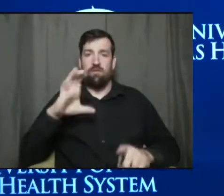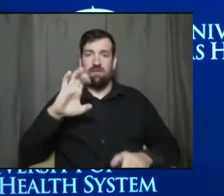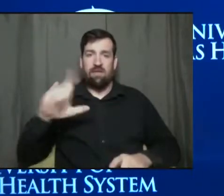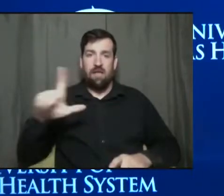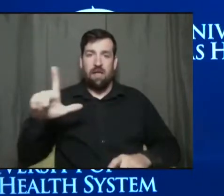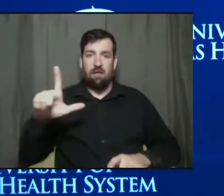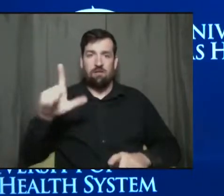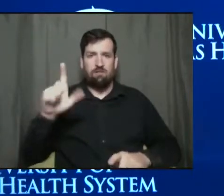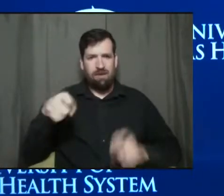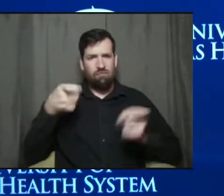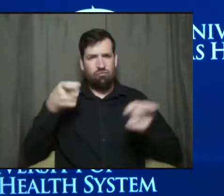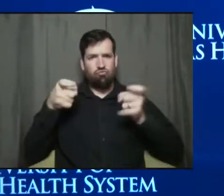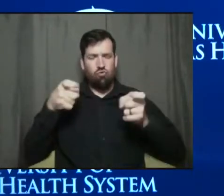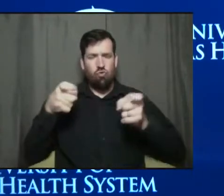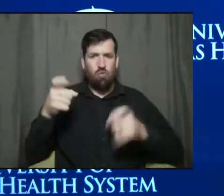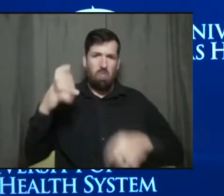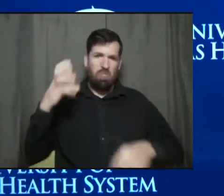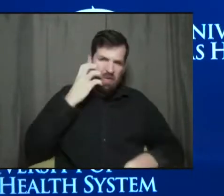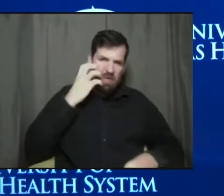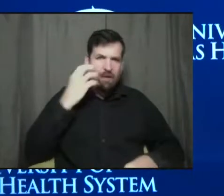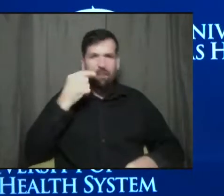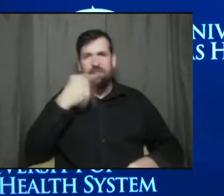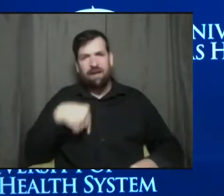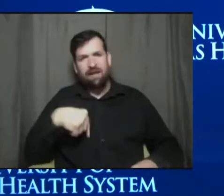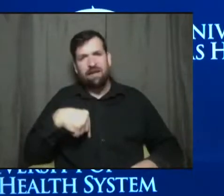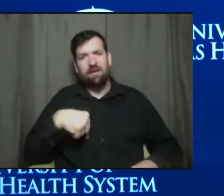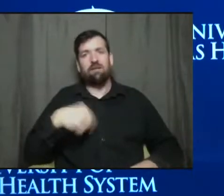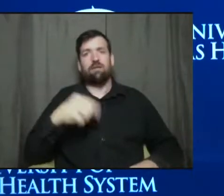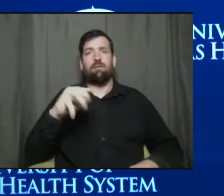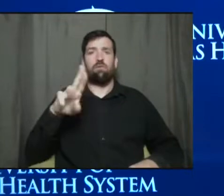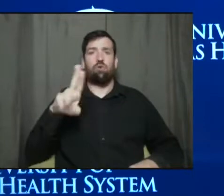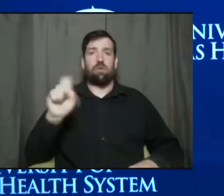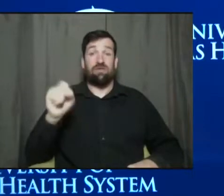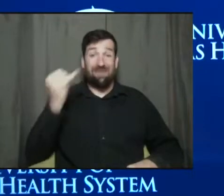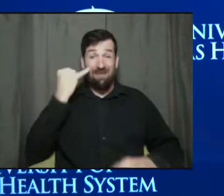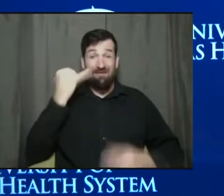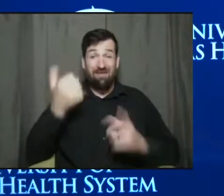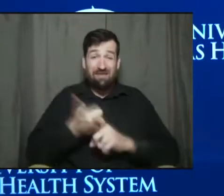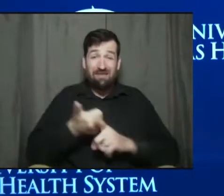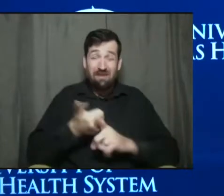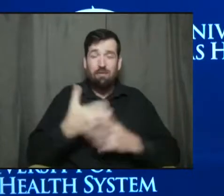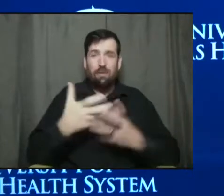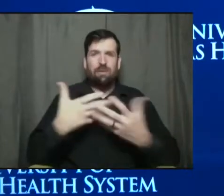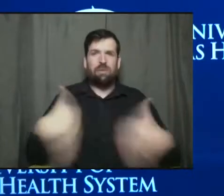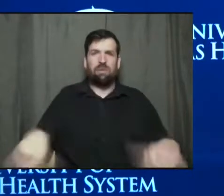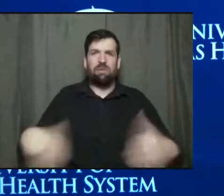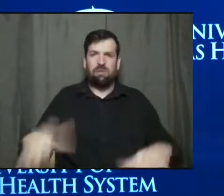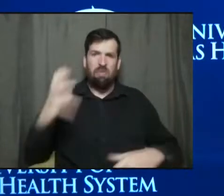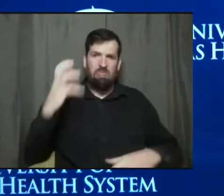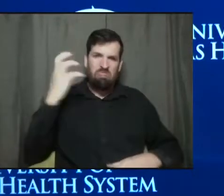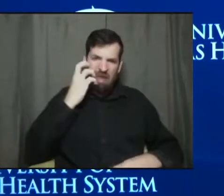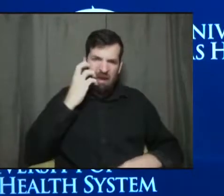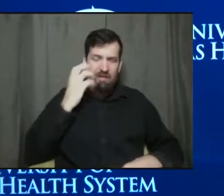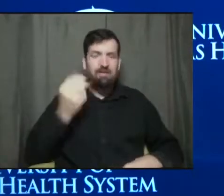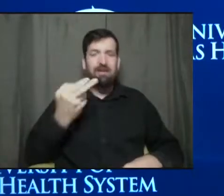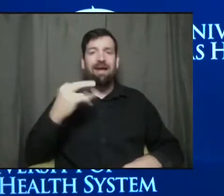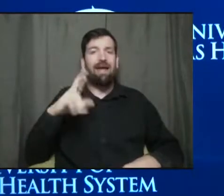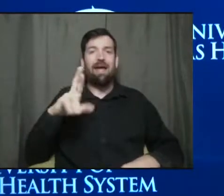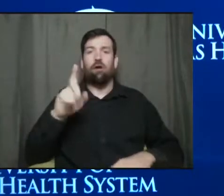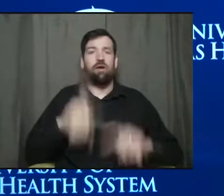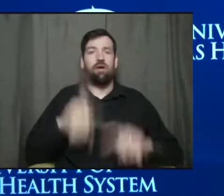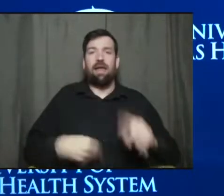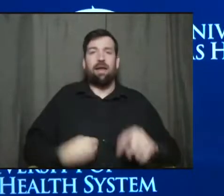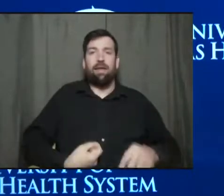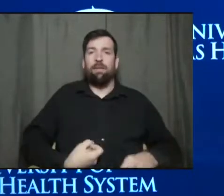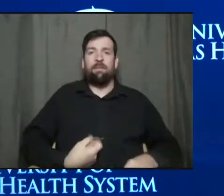how thick that mucus is. If the mucus is too thick, then what happens is the hairs can't push. If the hairs can't push,